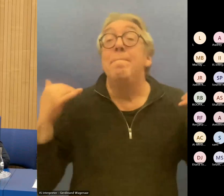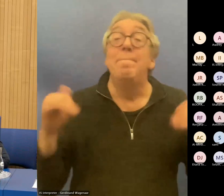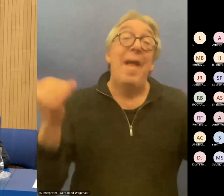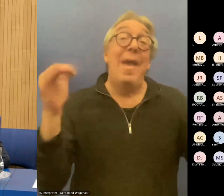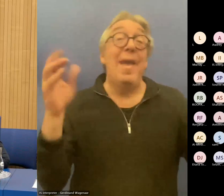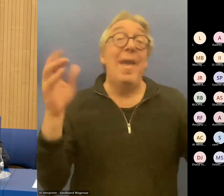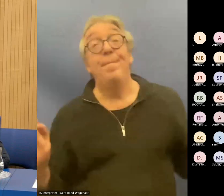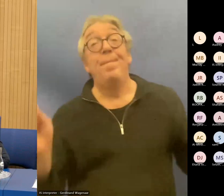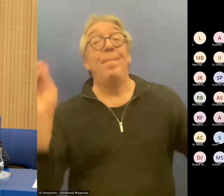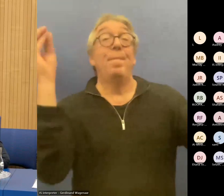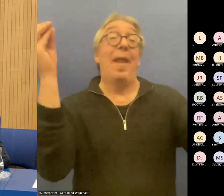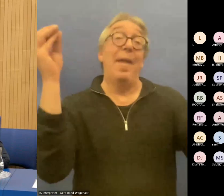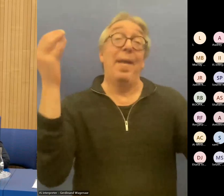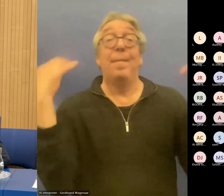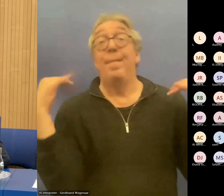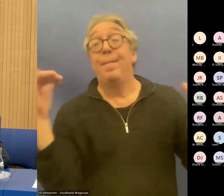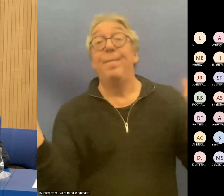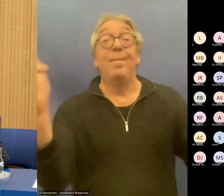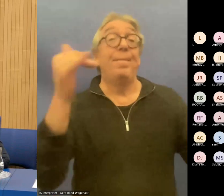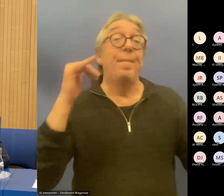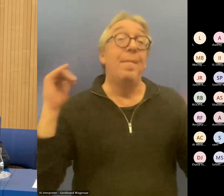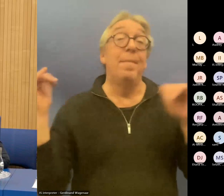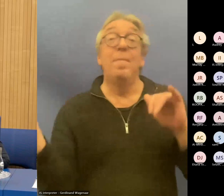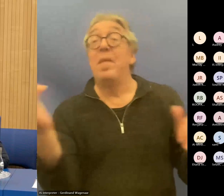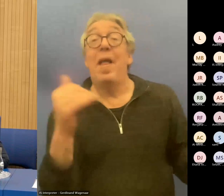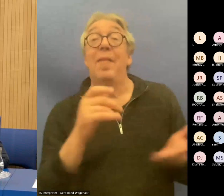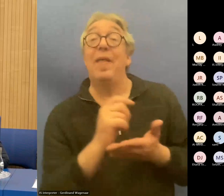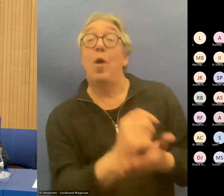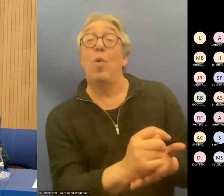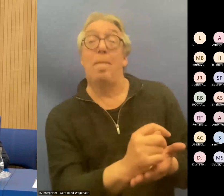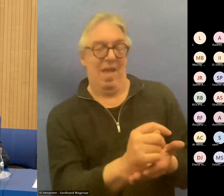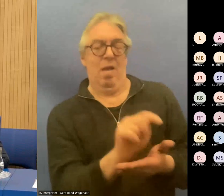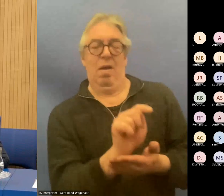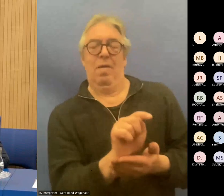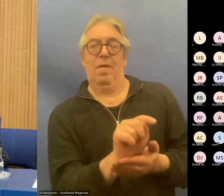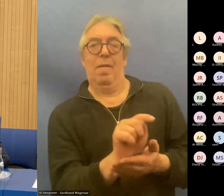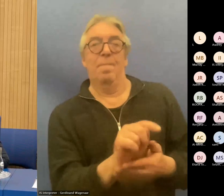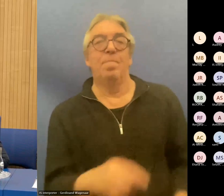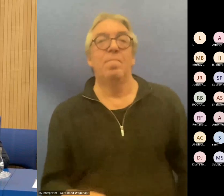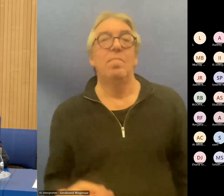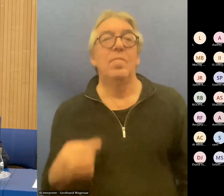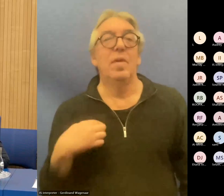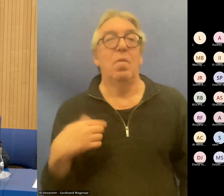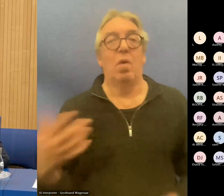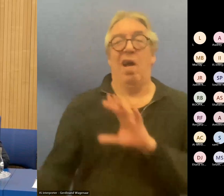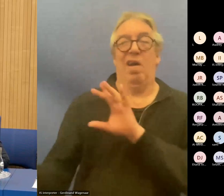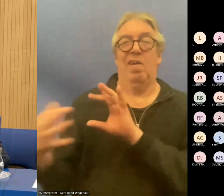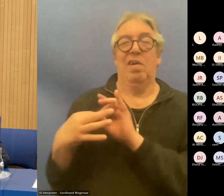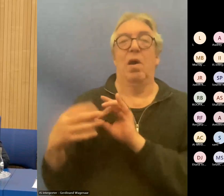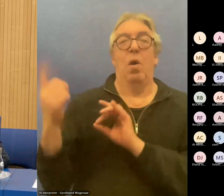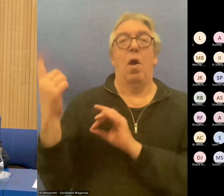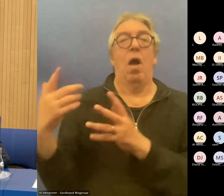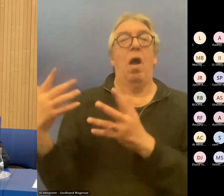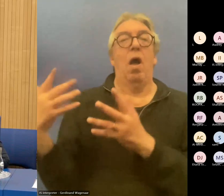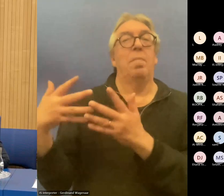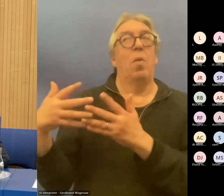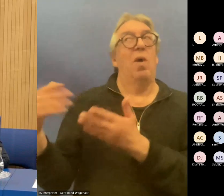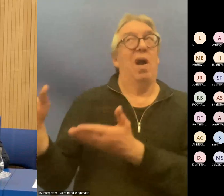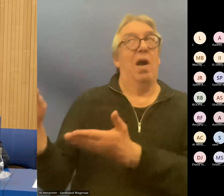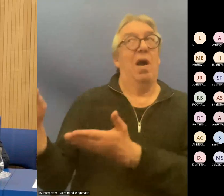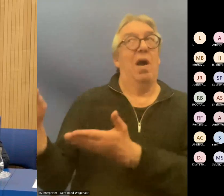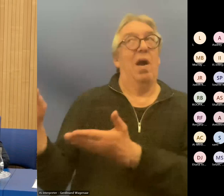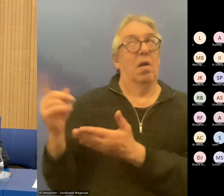We have a partner working in US, and they are giving a lot of emphasis for the children developmental age. The play therapy is